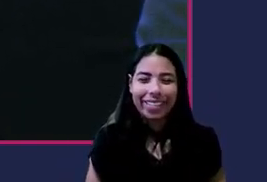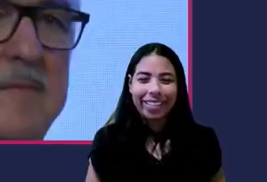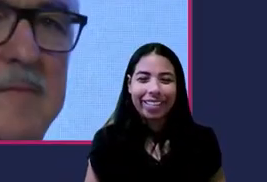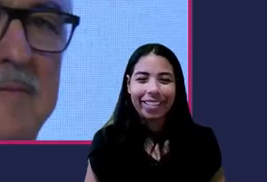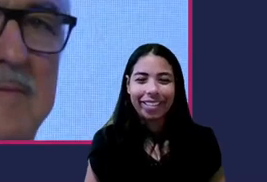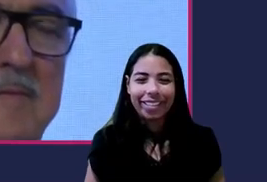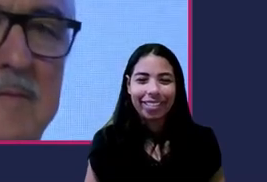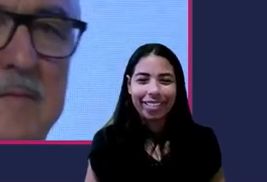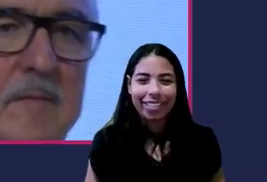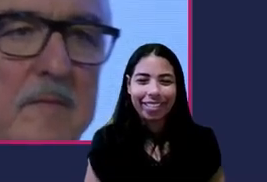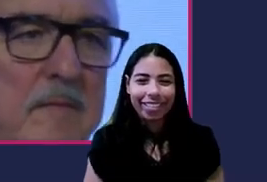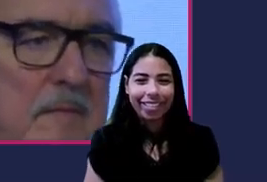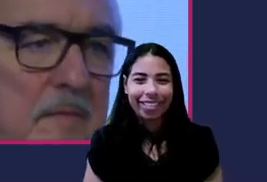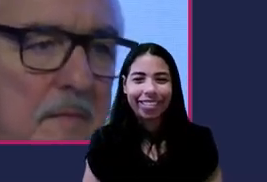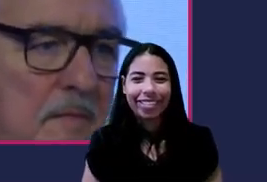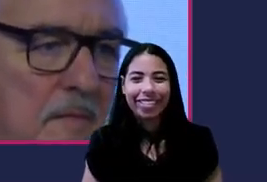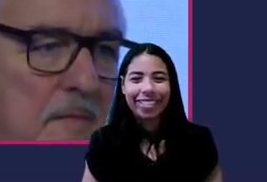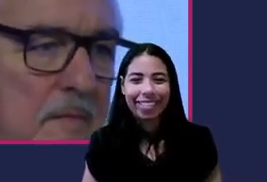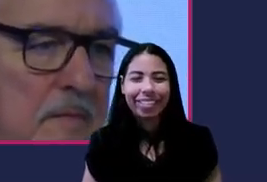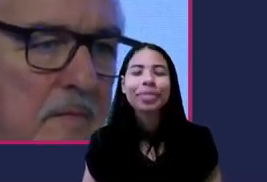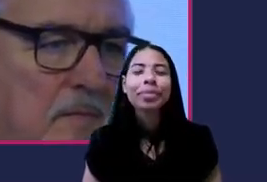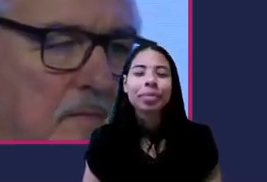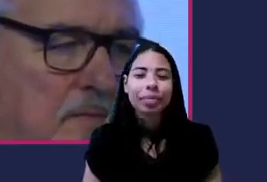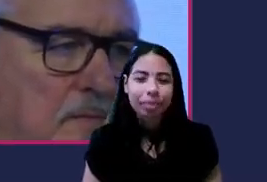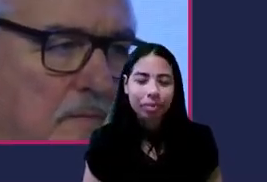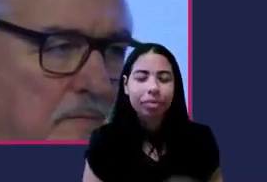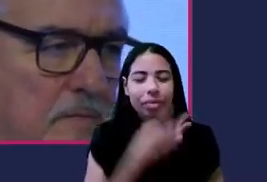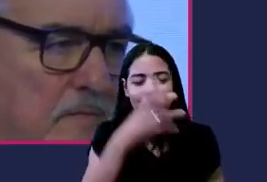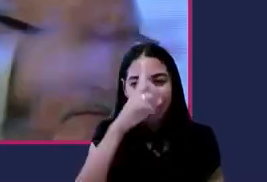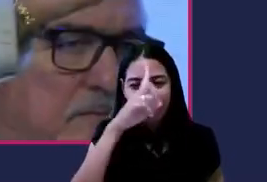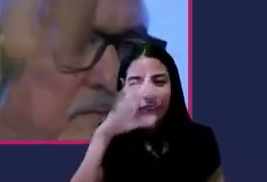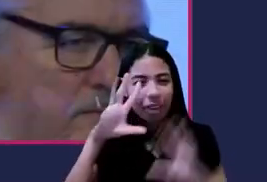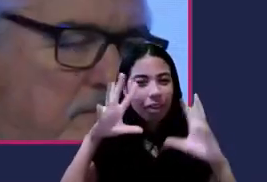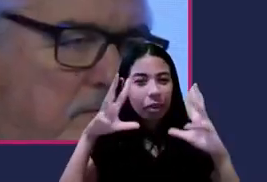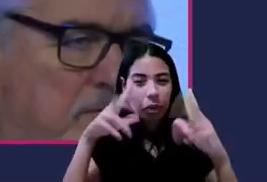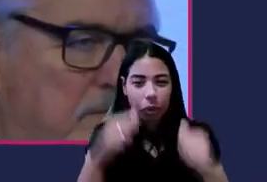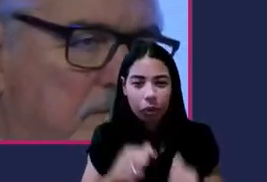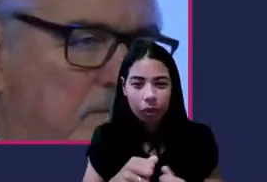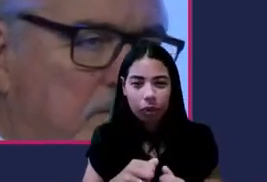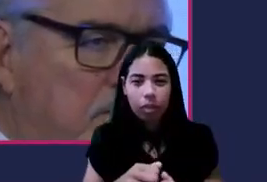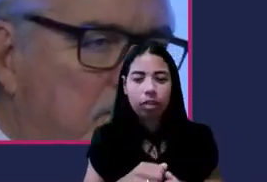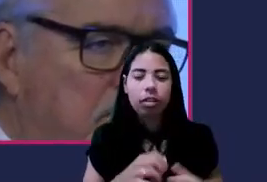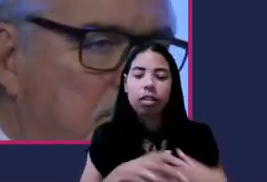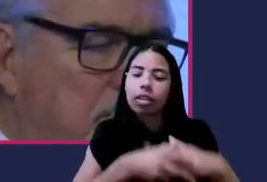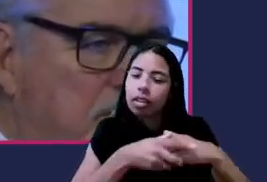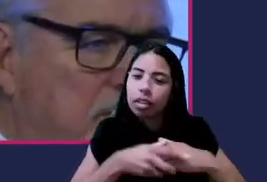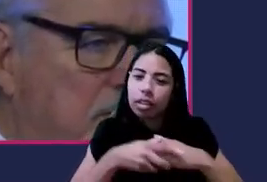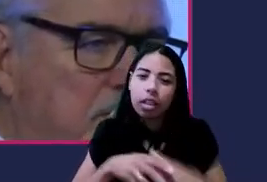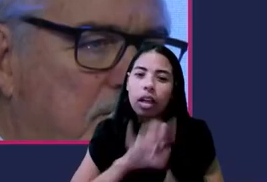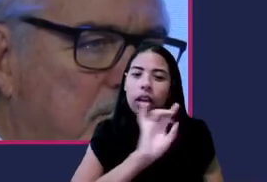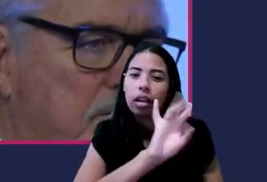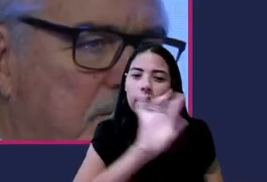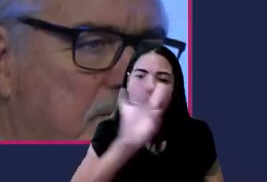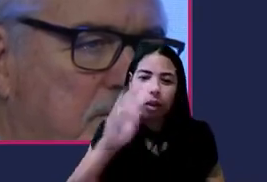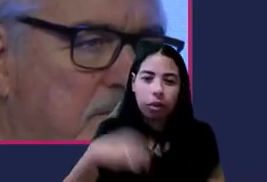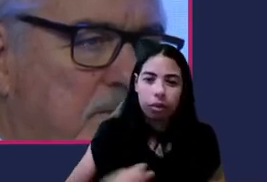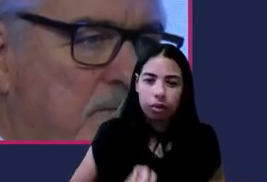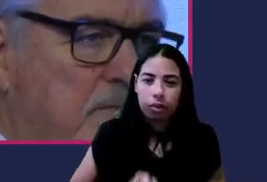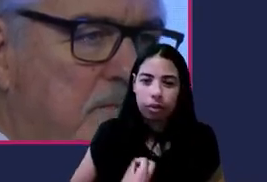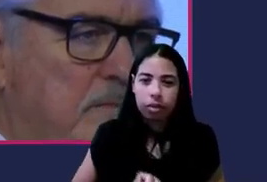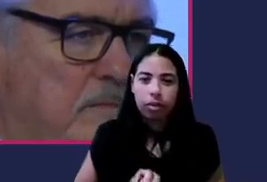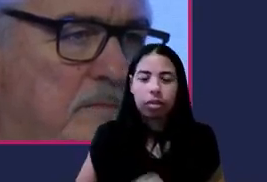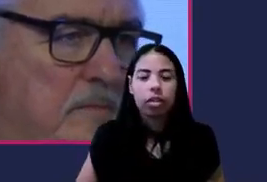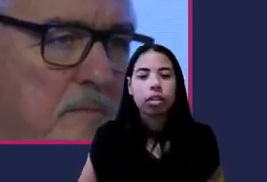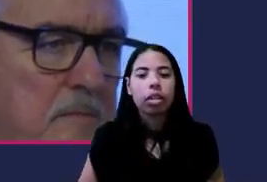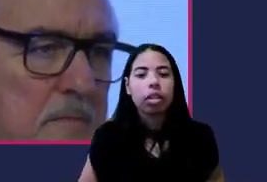Yeah, you're kind of caught off guard, right? Good morning, everyone. I